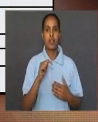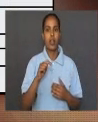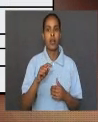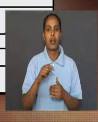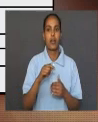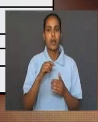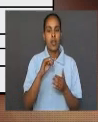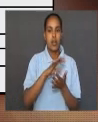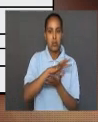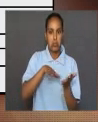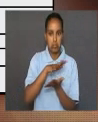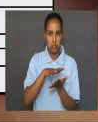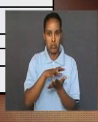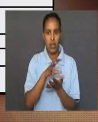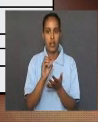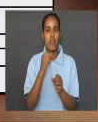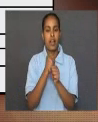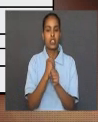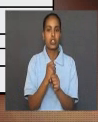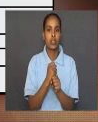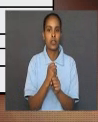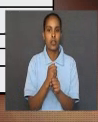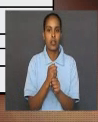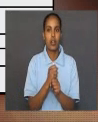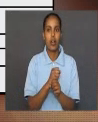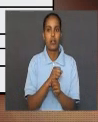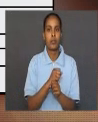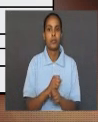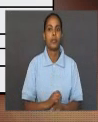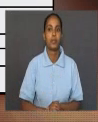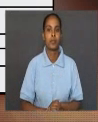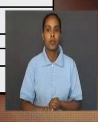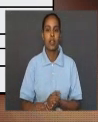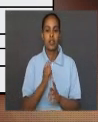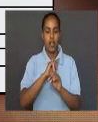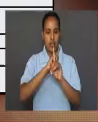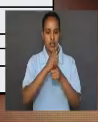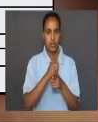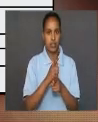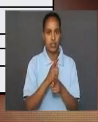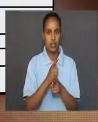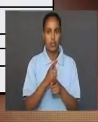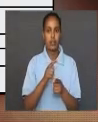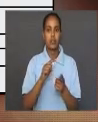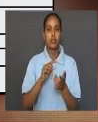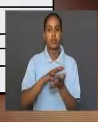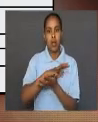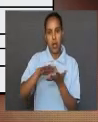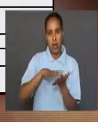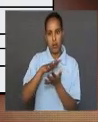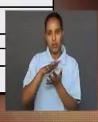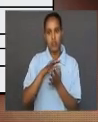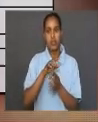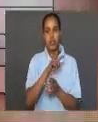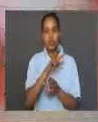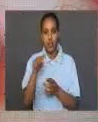marked example and function are blank. The answers are jumbled up on the side of